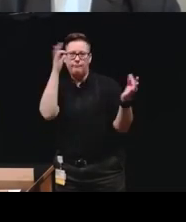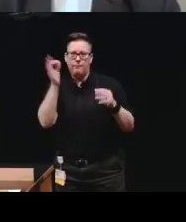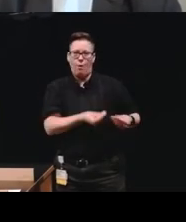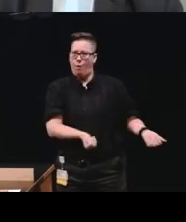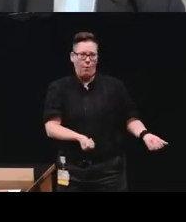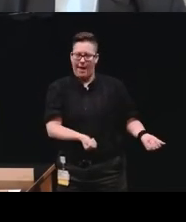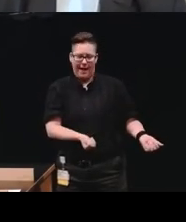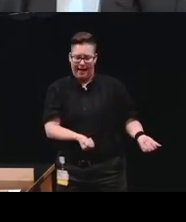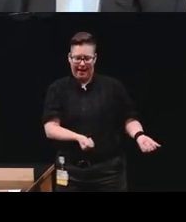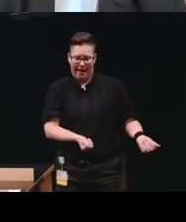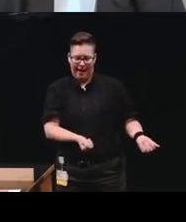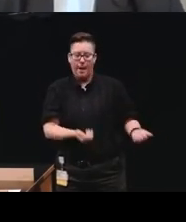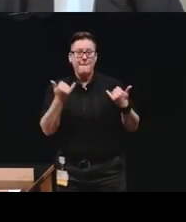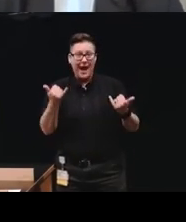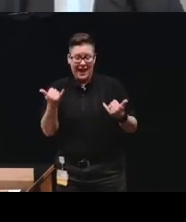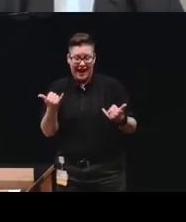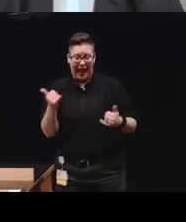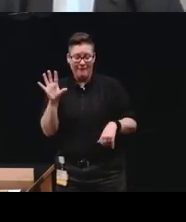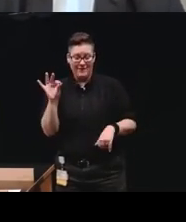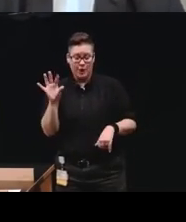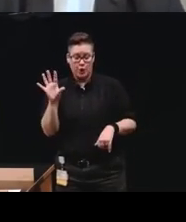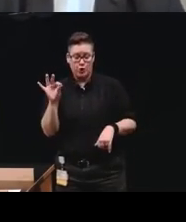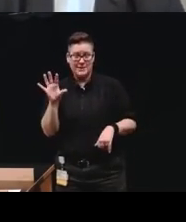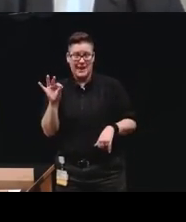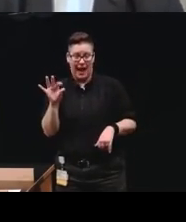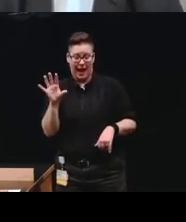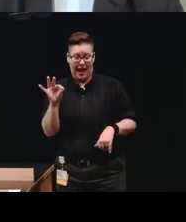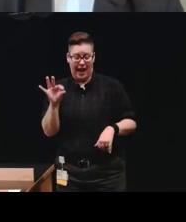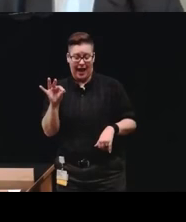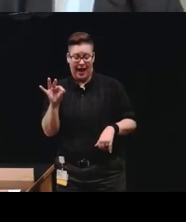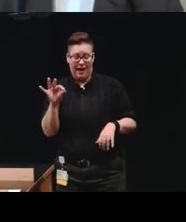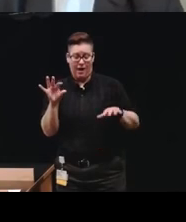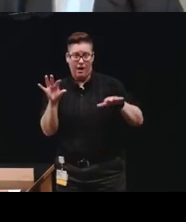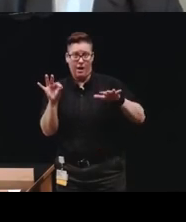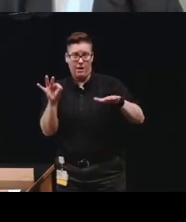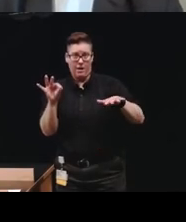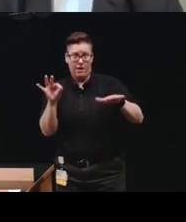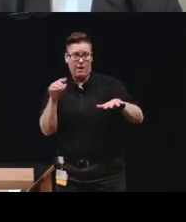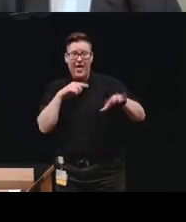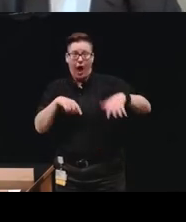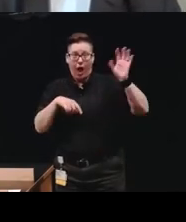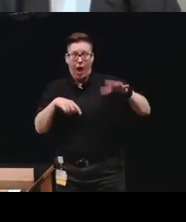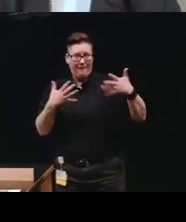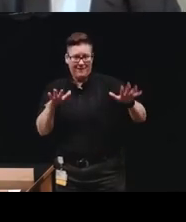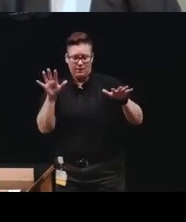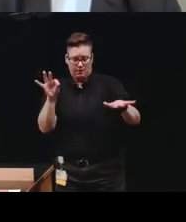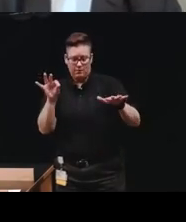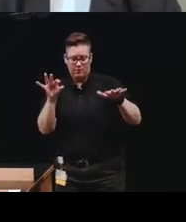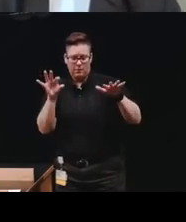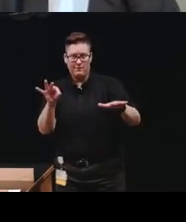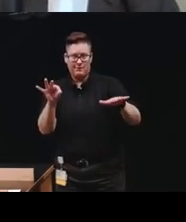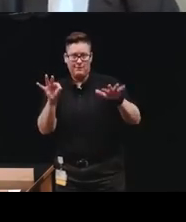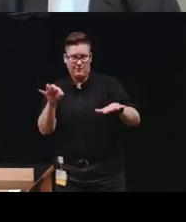case. Now there's finger tapping movements. That high amplitude postural tremor initially is gone. And now there's time